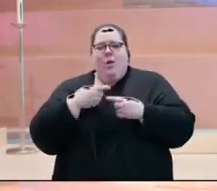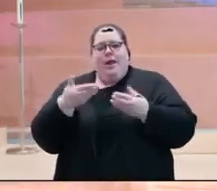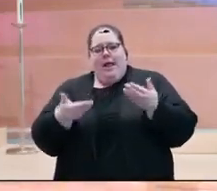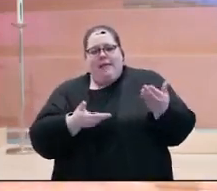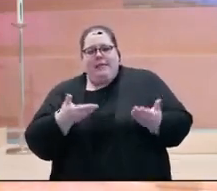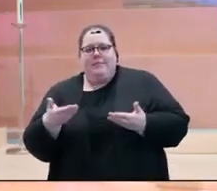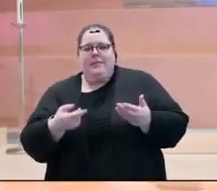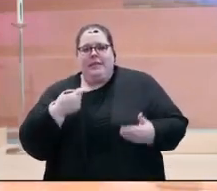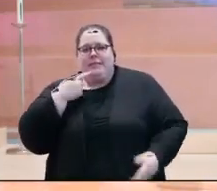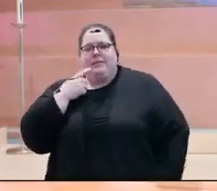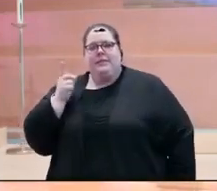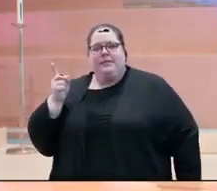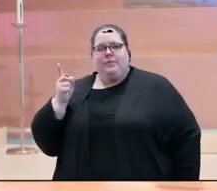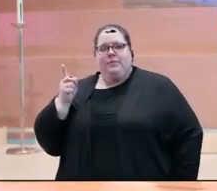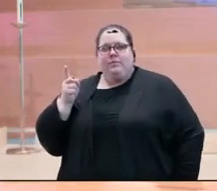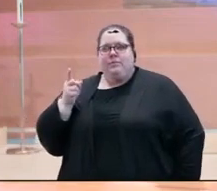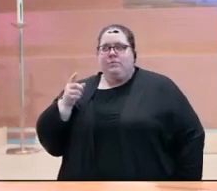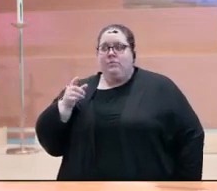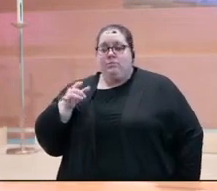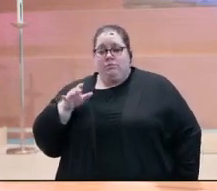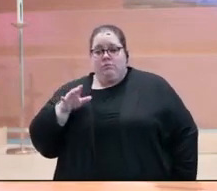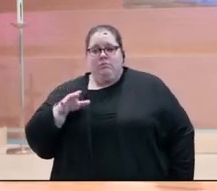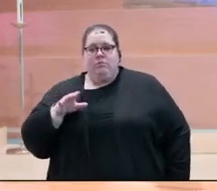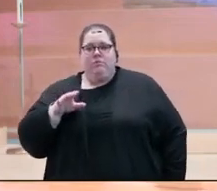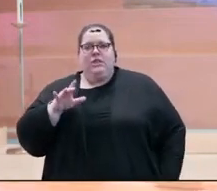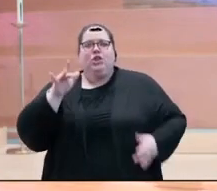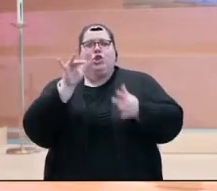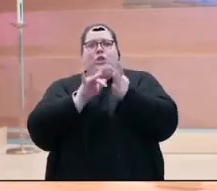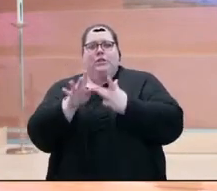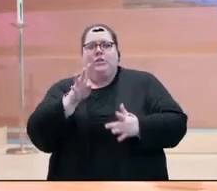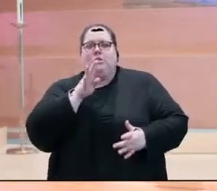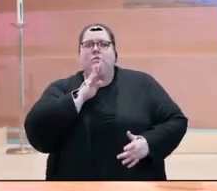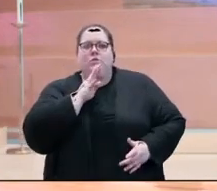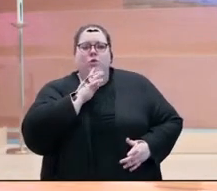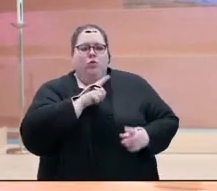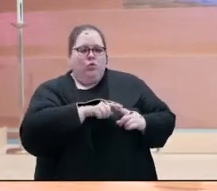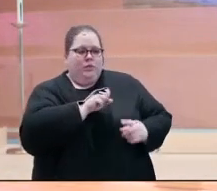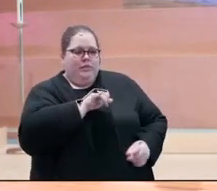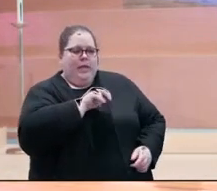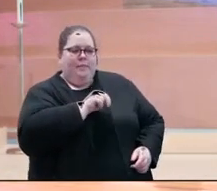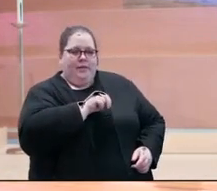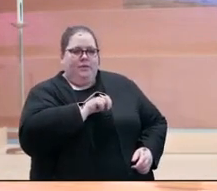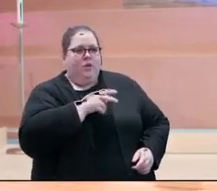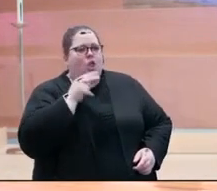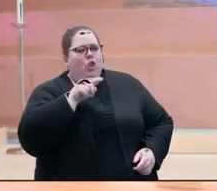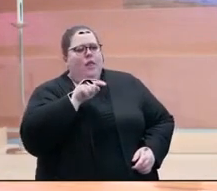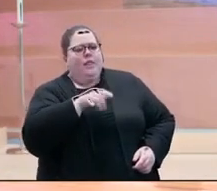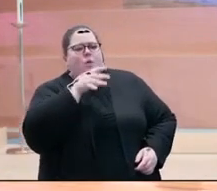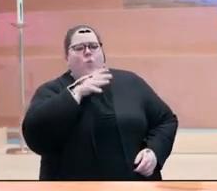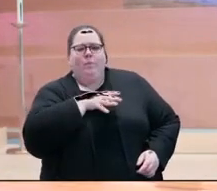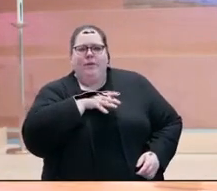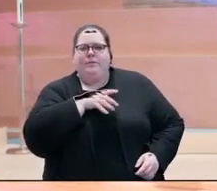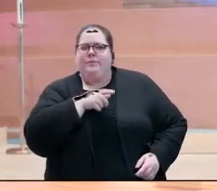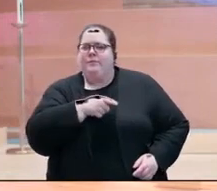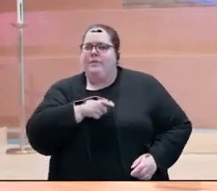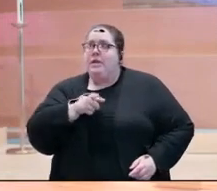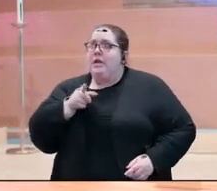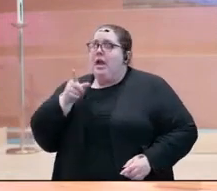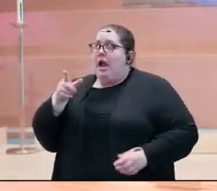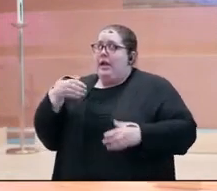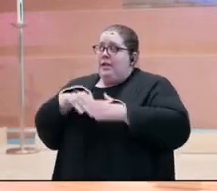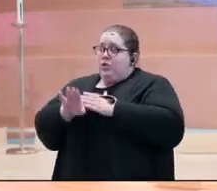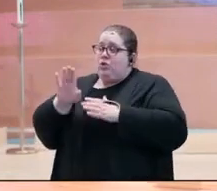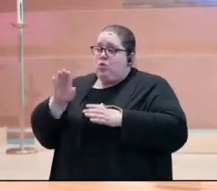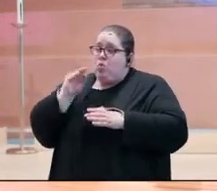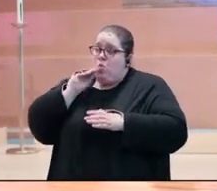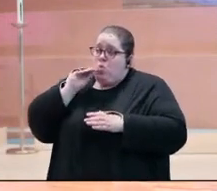says, look at this woman kneeling here, and he's talking to Simon here. When I entered your home, you didn't offer me water to wash the dust from my